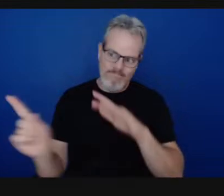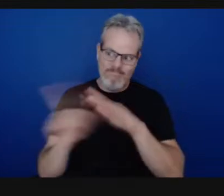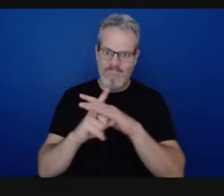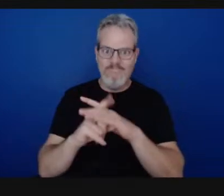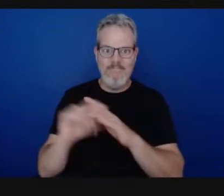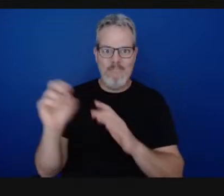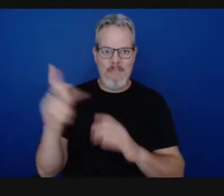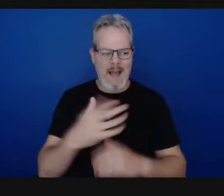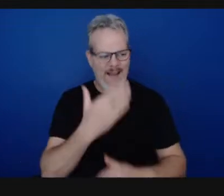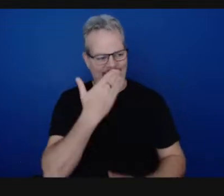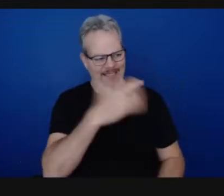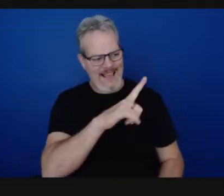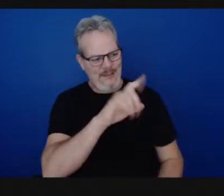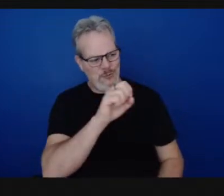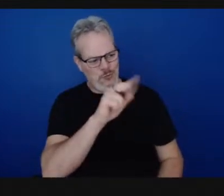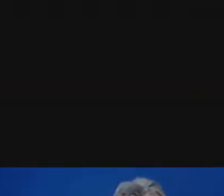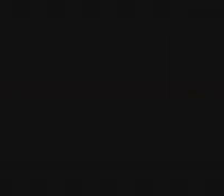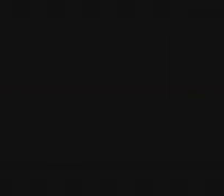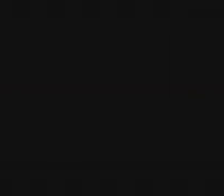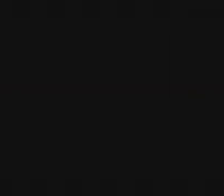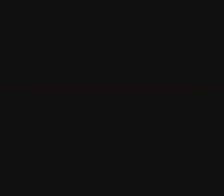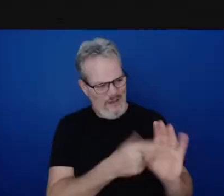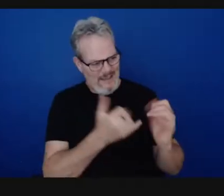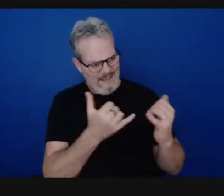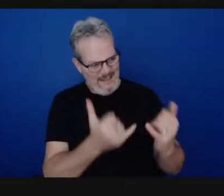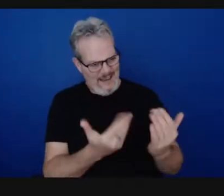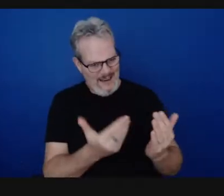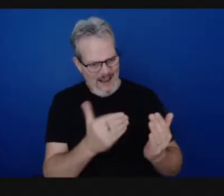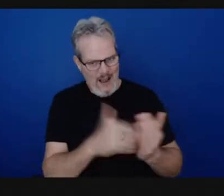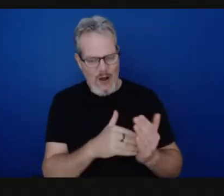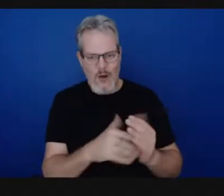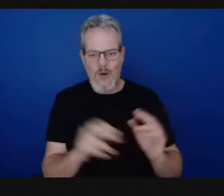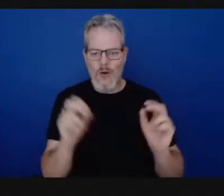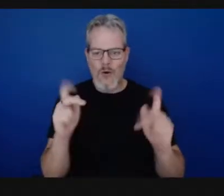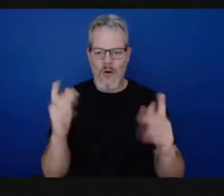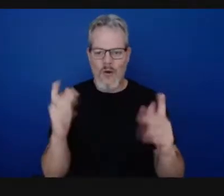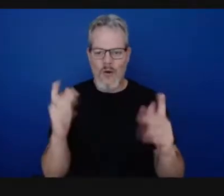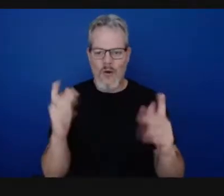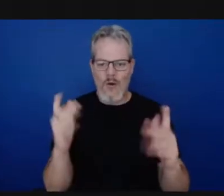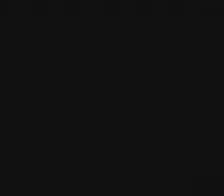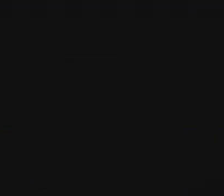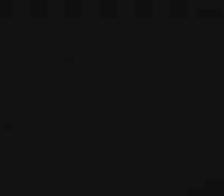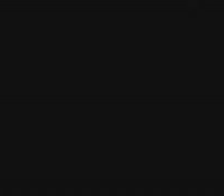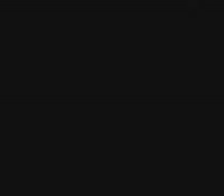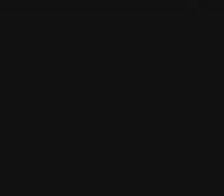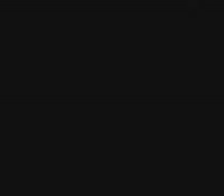Anytime. to going through a little bit with us. All right. Oh,